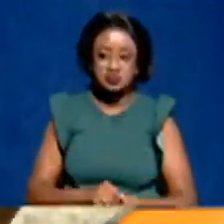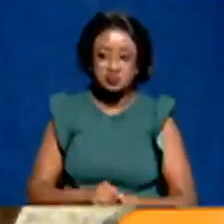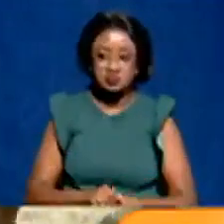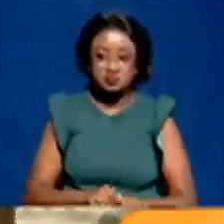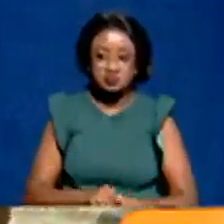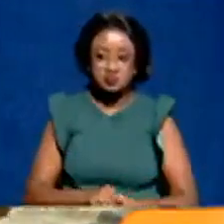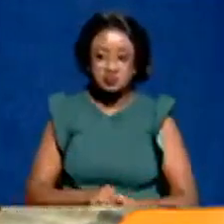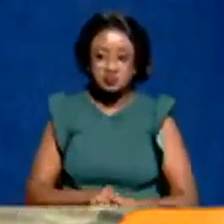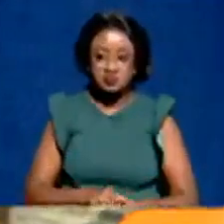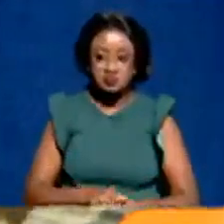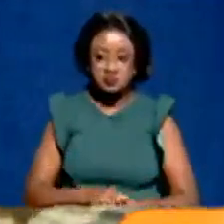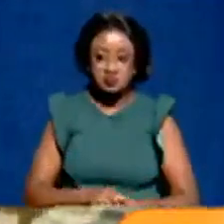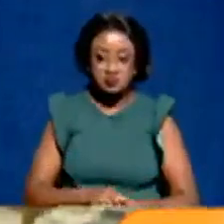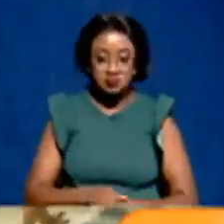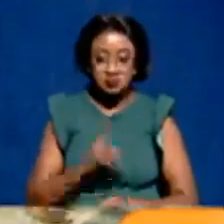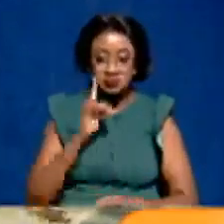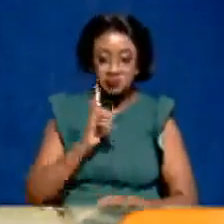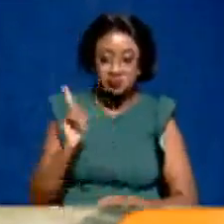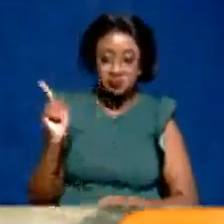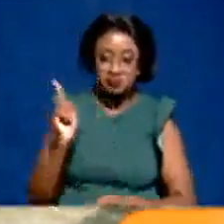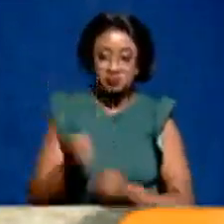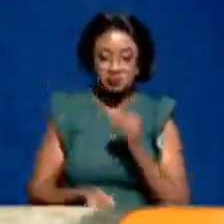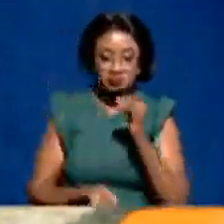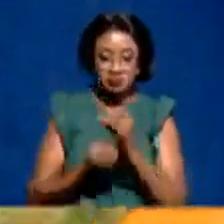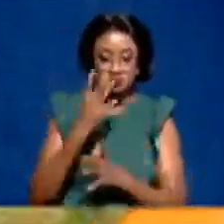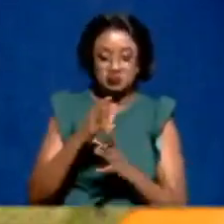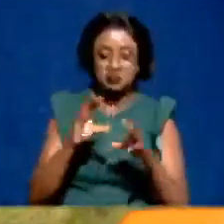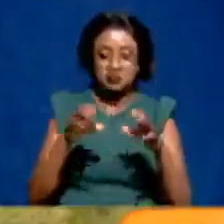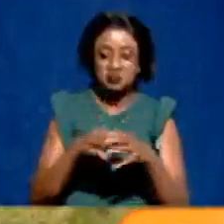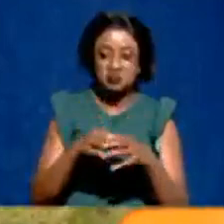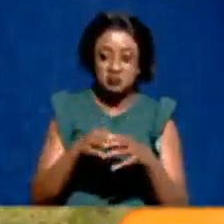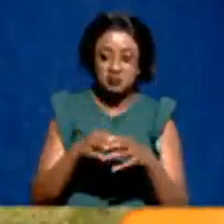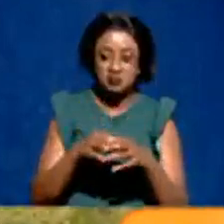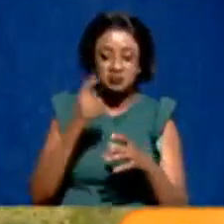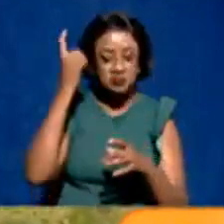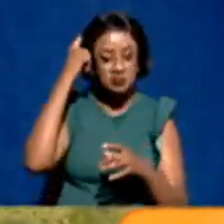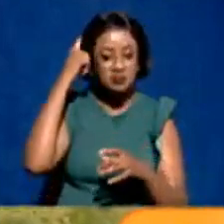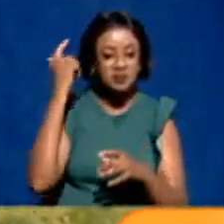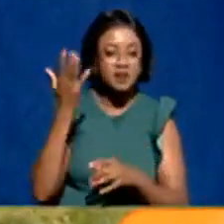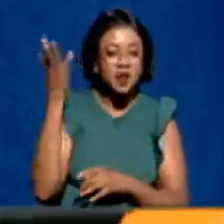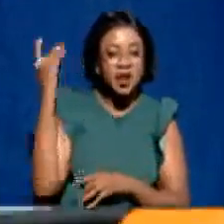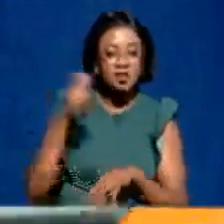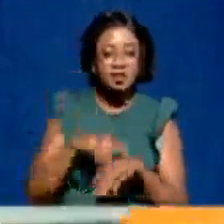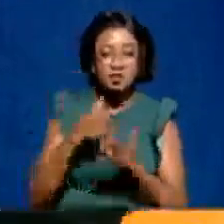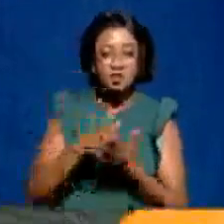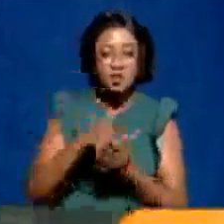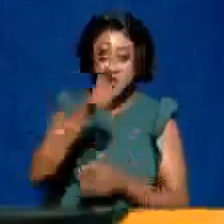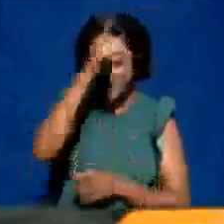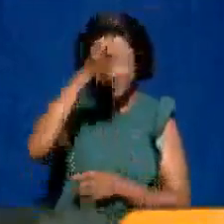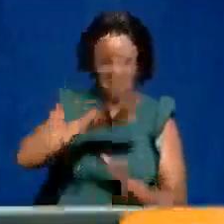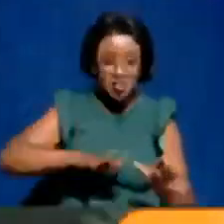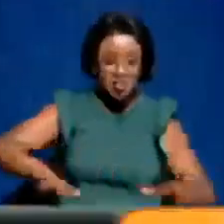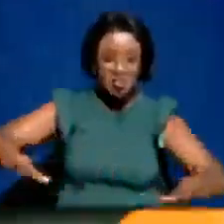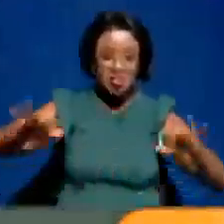Lamek Kibet, one of the founders of Back to Eden Biodiversity Conservation, recalls his childhood, times when this village was